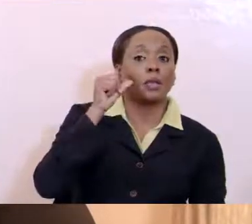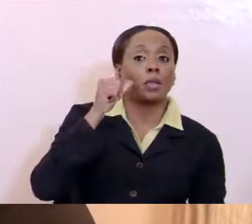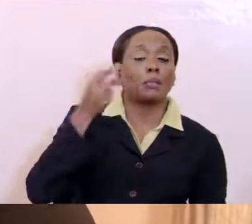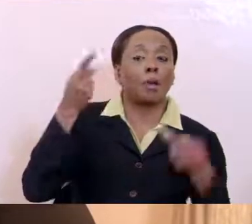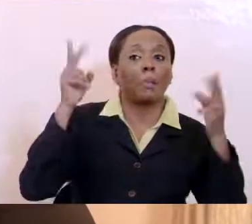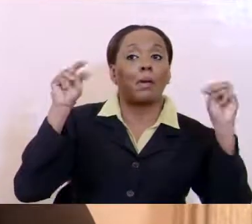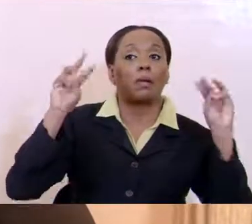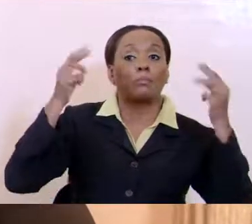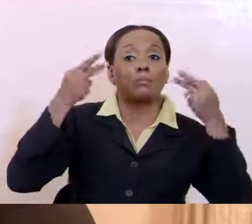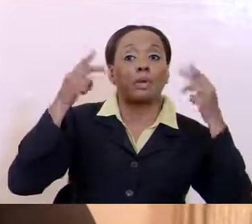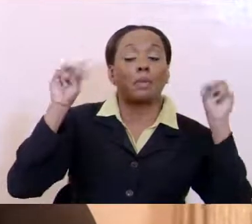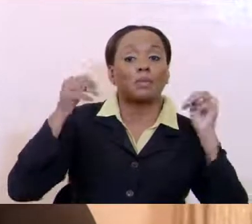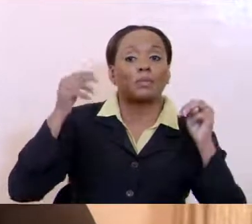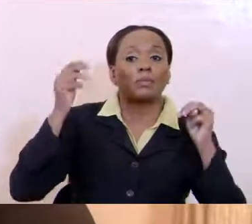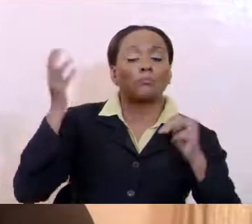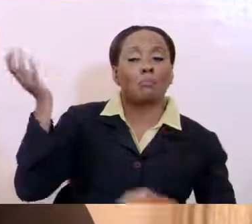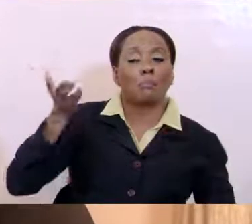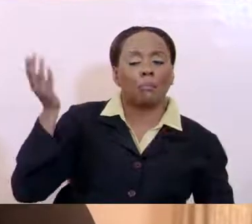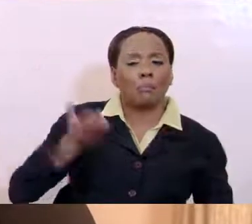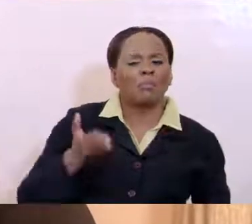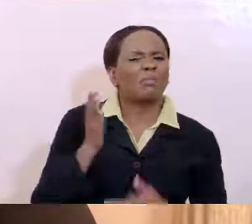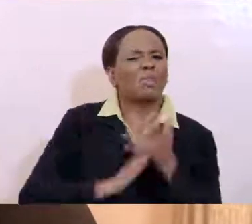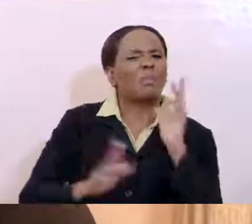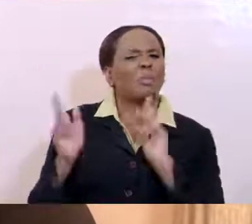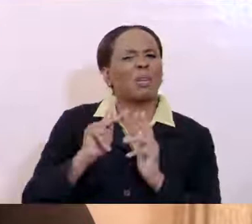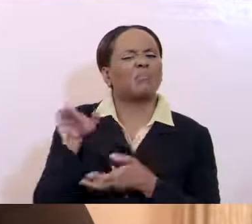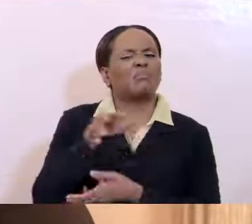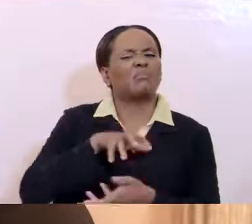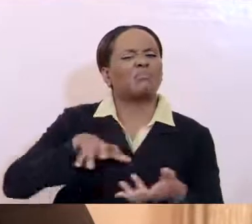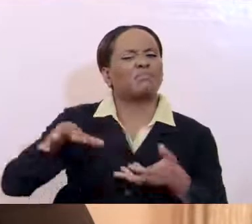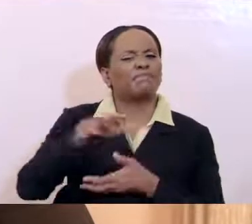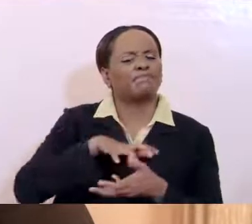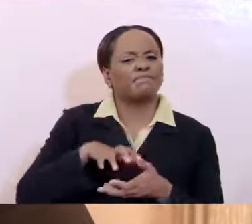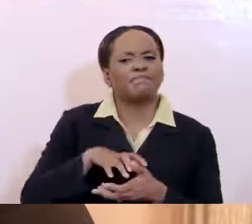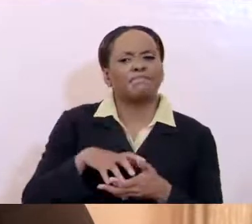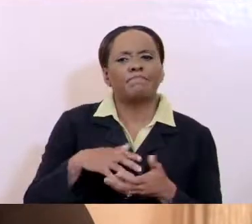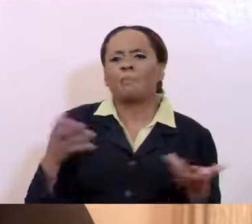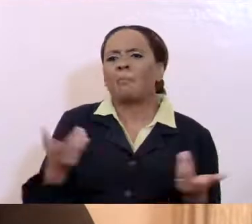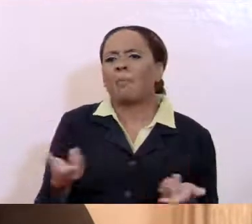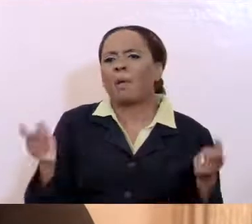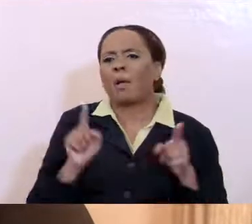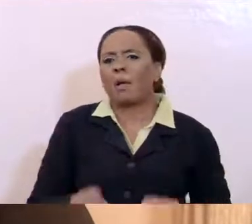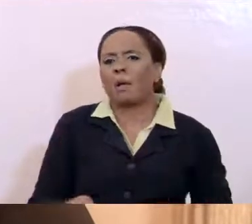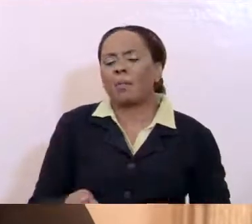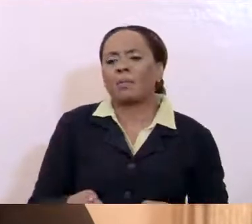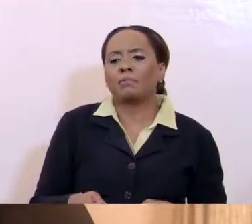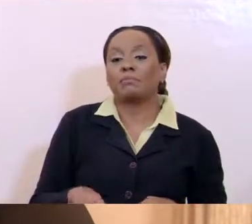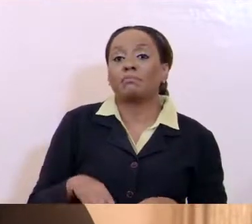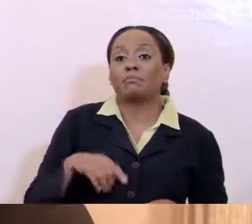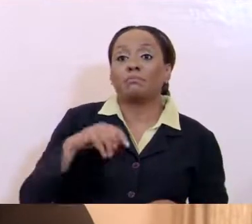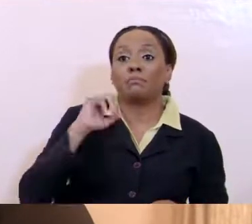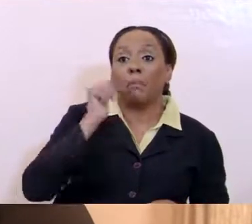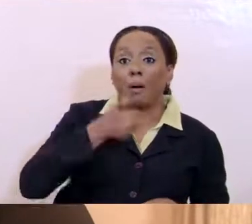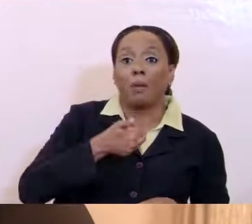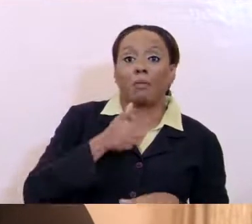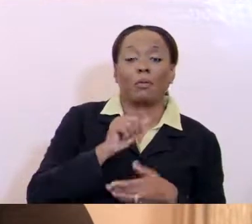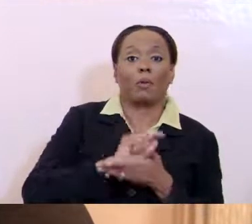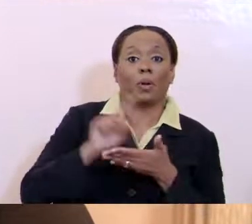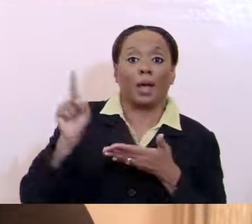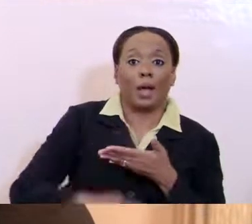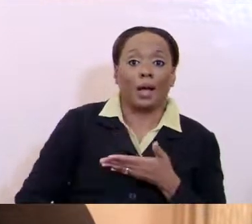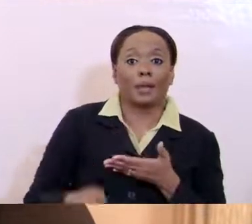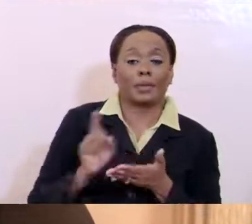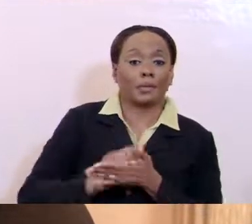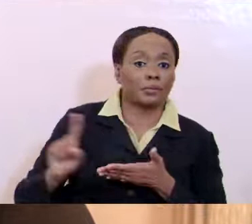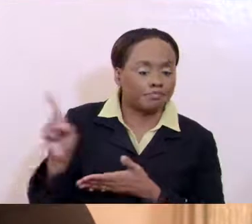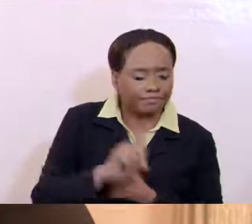and there seems to be a little lack of clarity as to what happens over the course of the next few days, and therefore we want to make it clear for